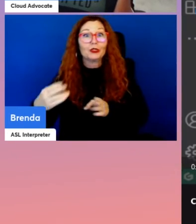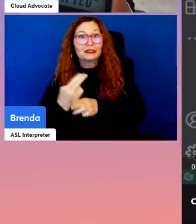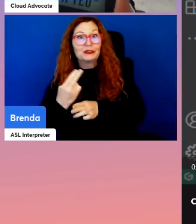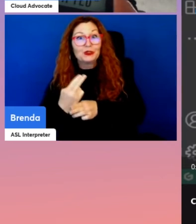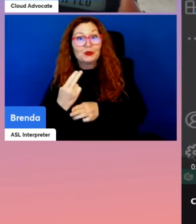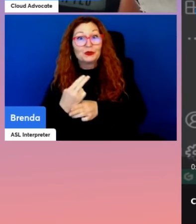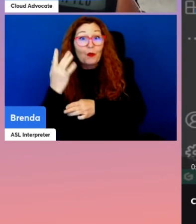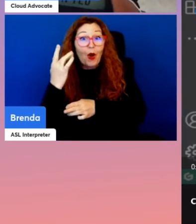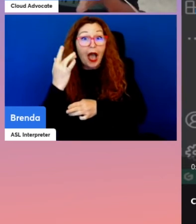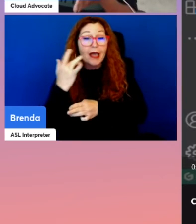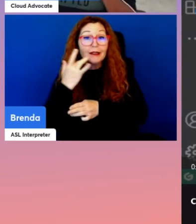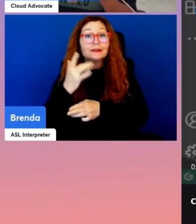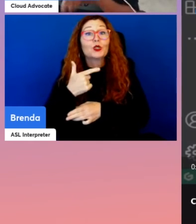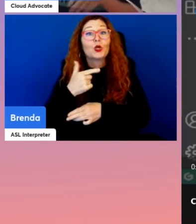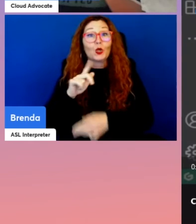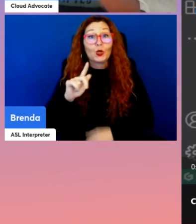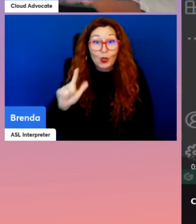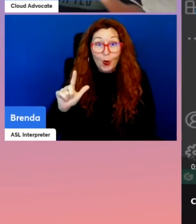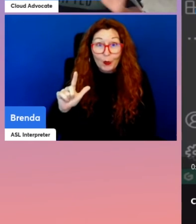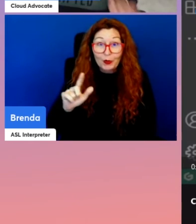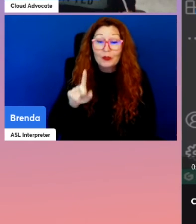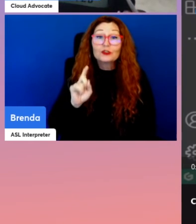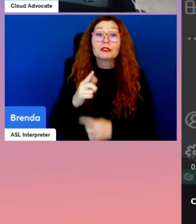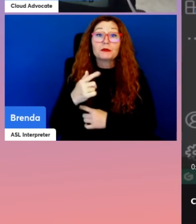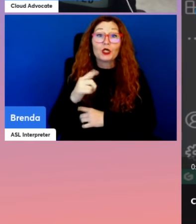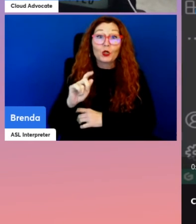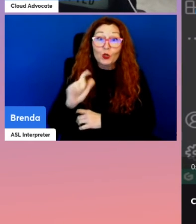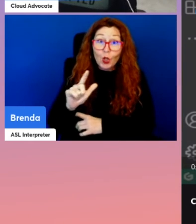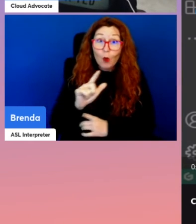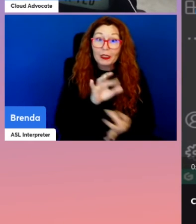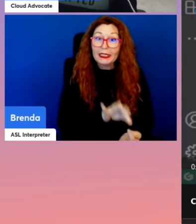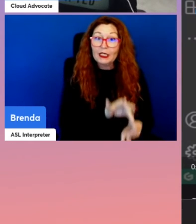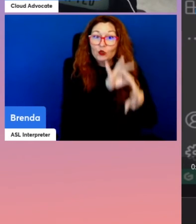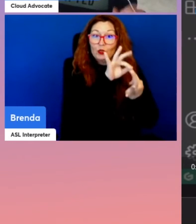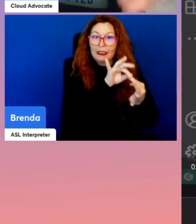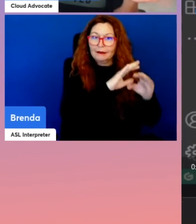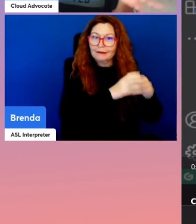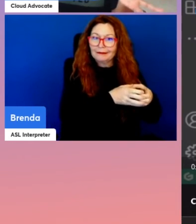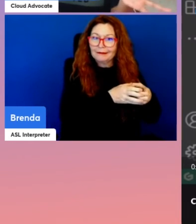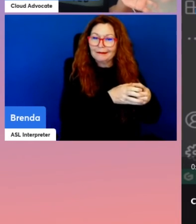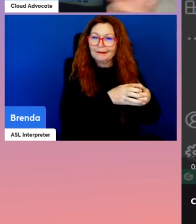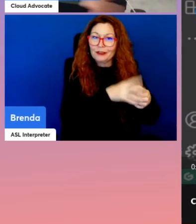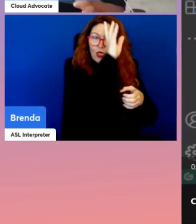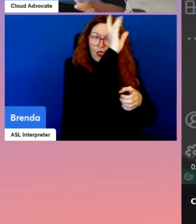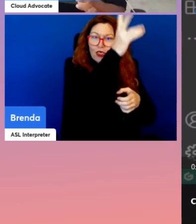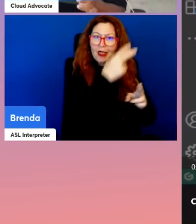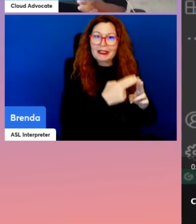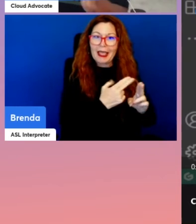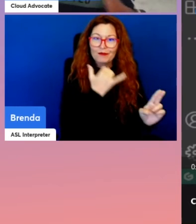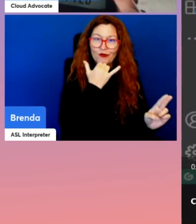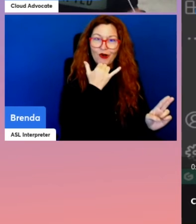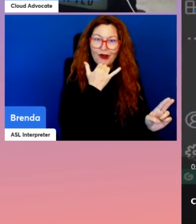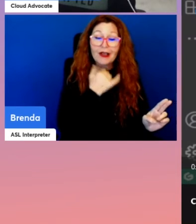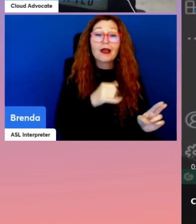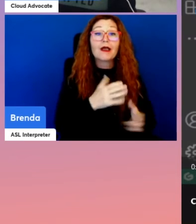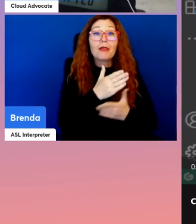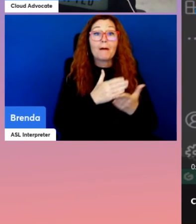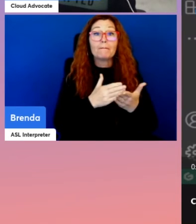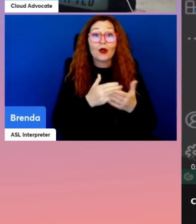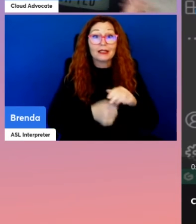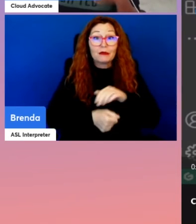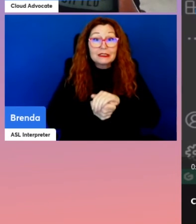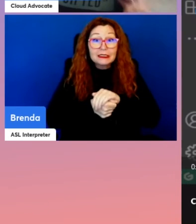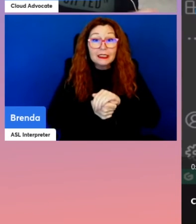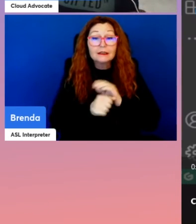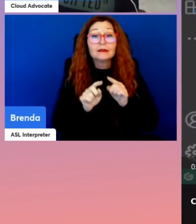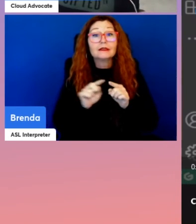global. It has to be globally unique. So that was the actual issue with that. The part that was blacked out was where I